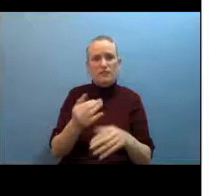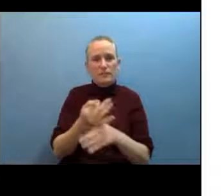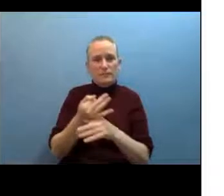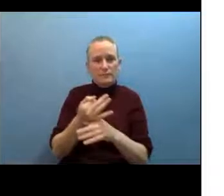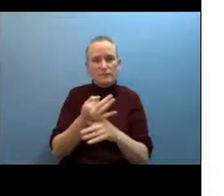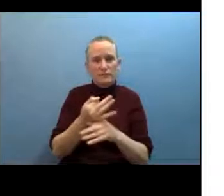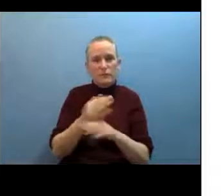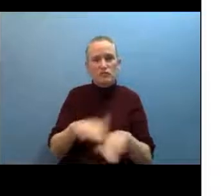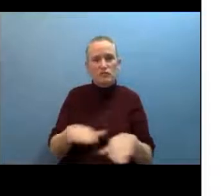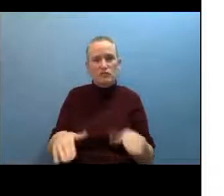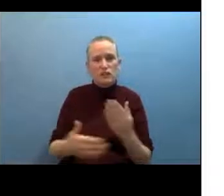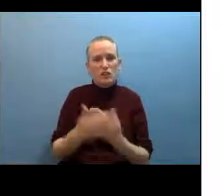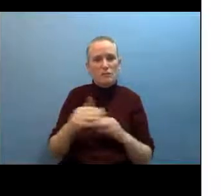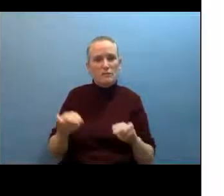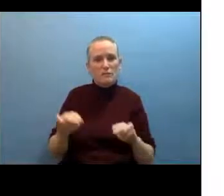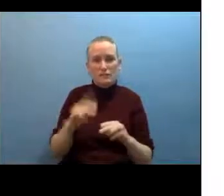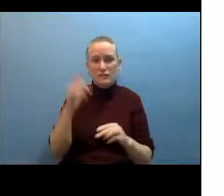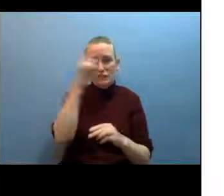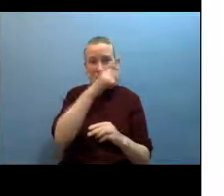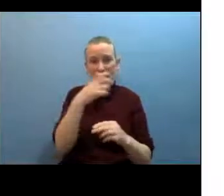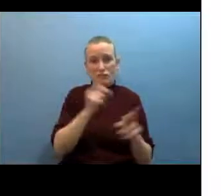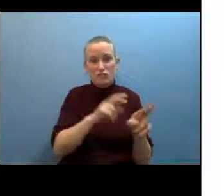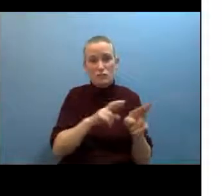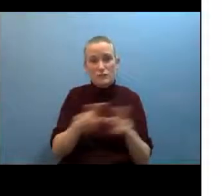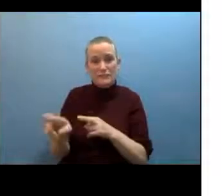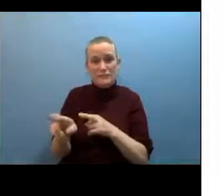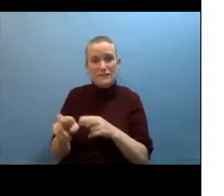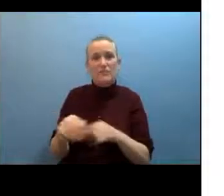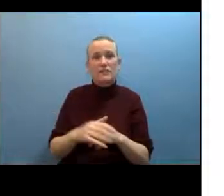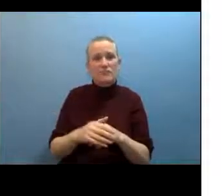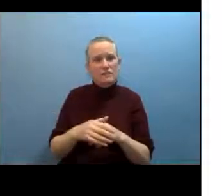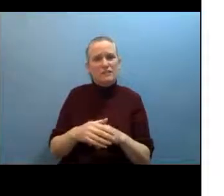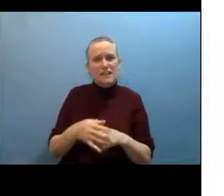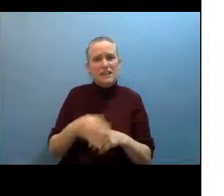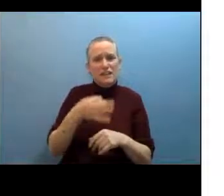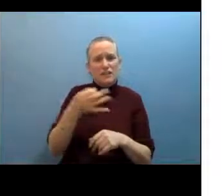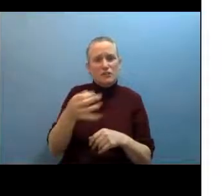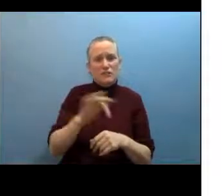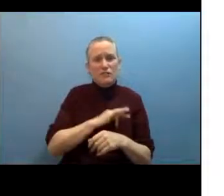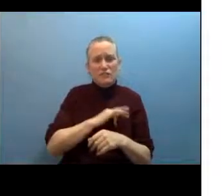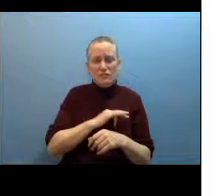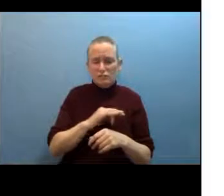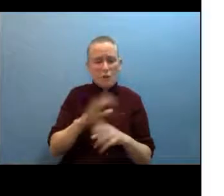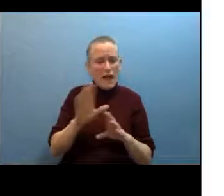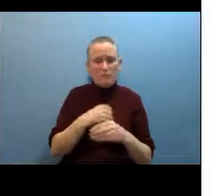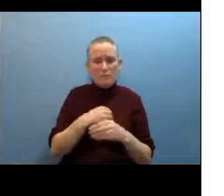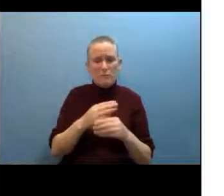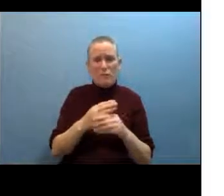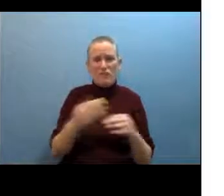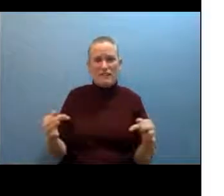people. So giving yourself permission to have a flexible routine, to not be achieving a perfect